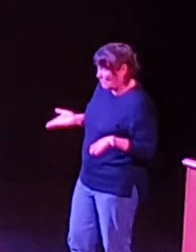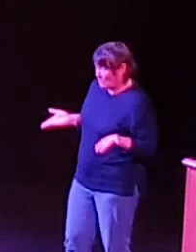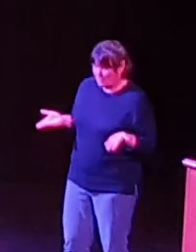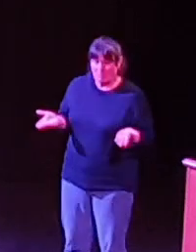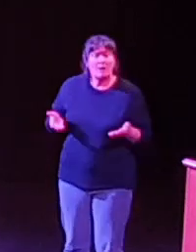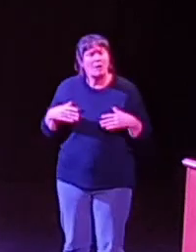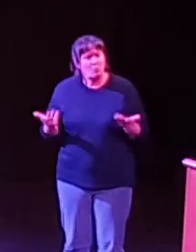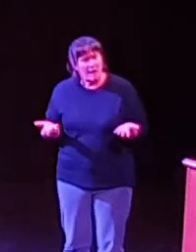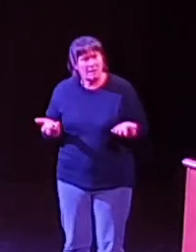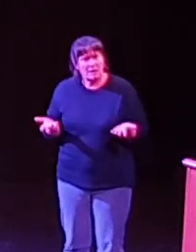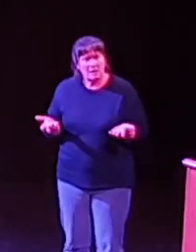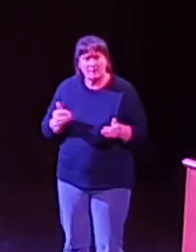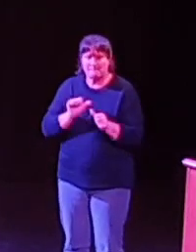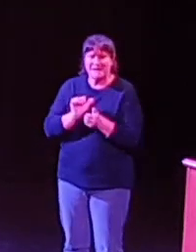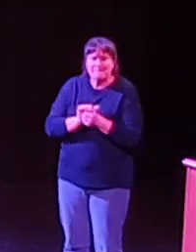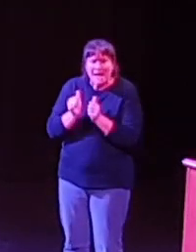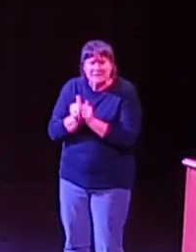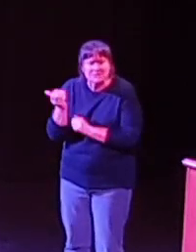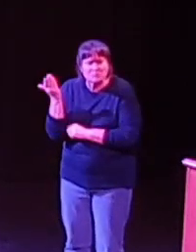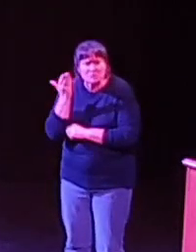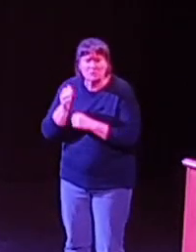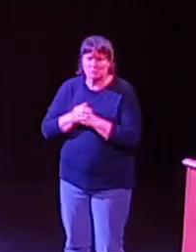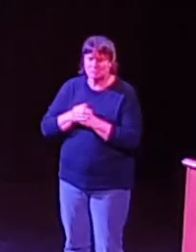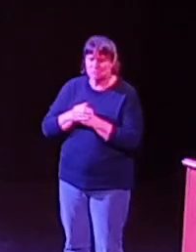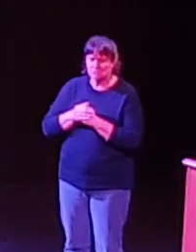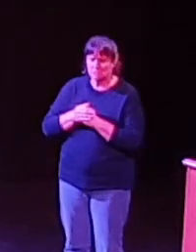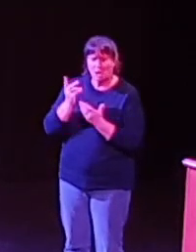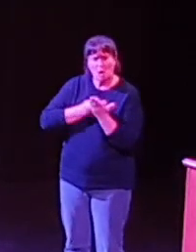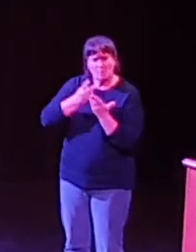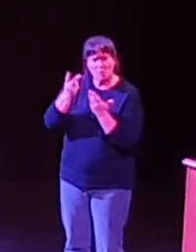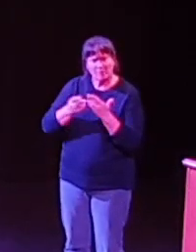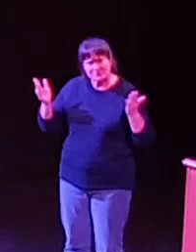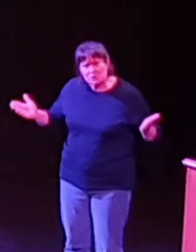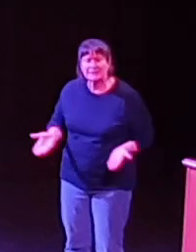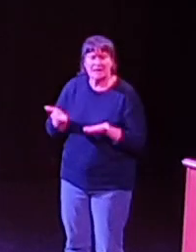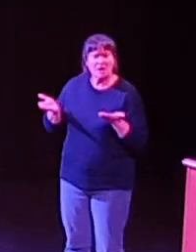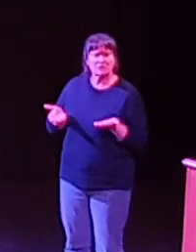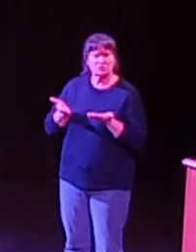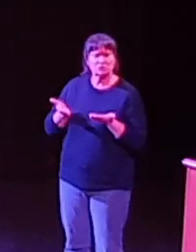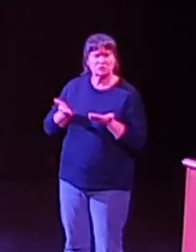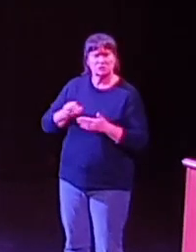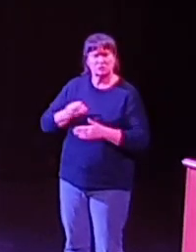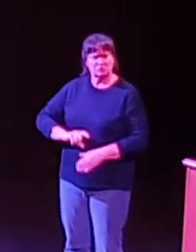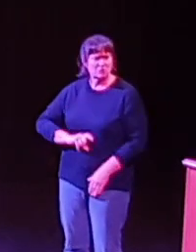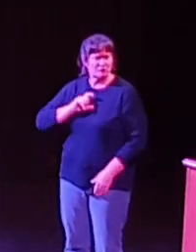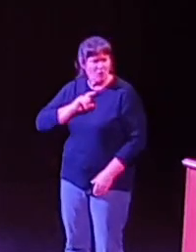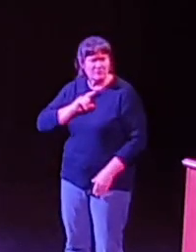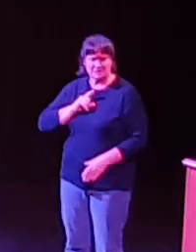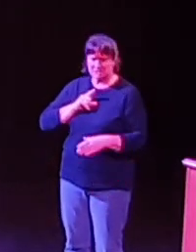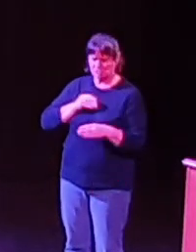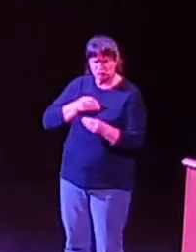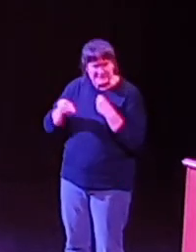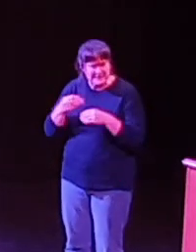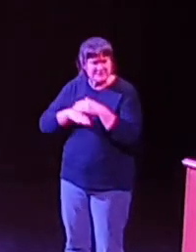with that? I guess better partnerships with schools, programs that actually encourage self-confidence and resilience in the